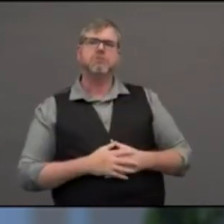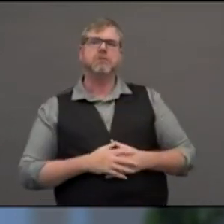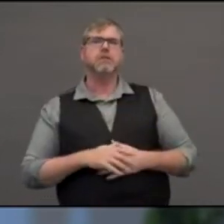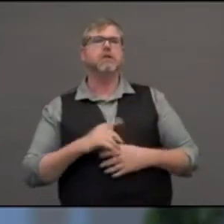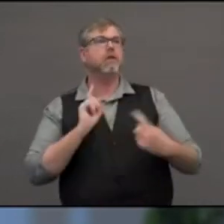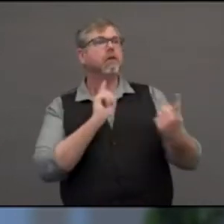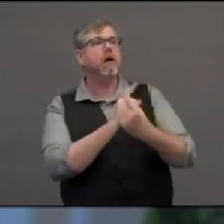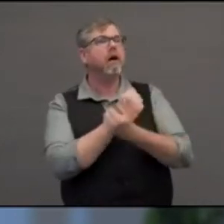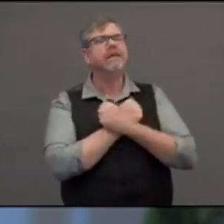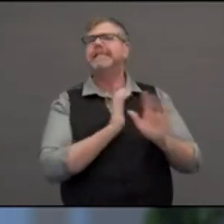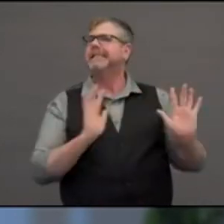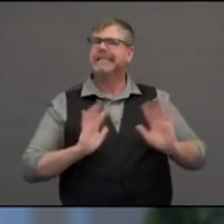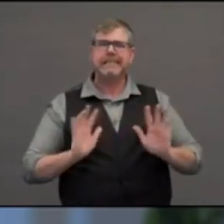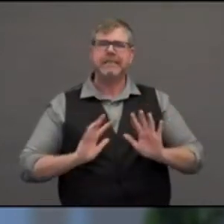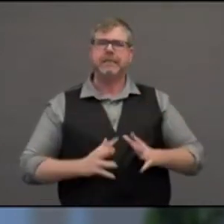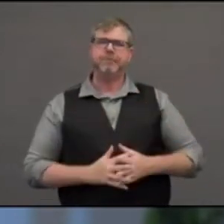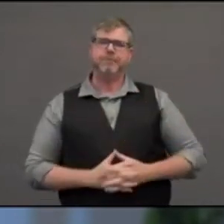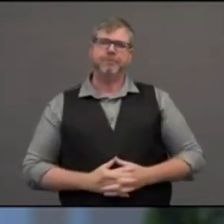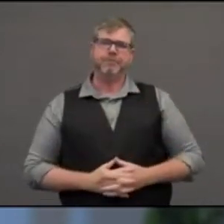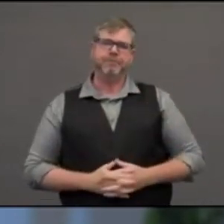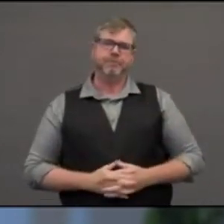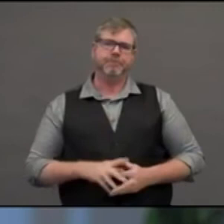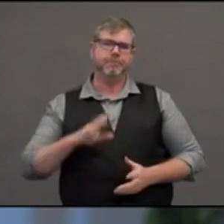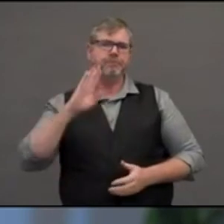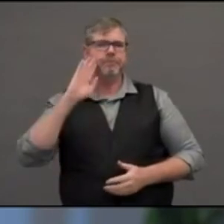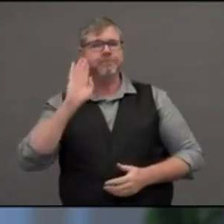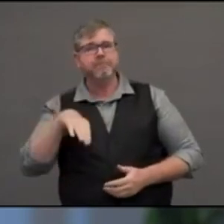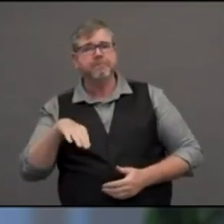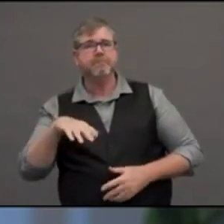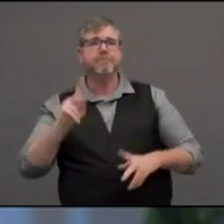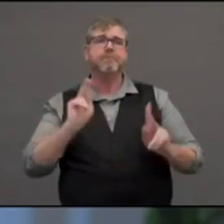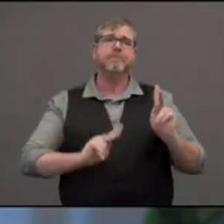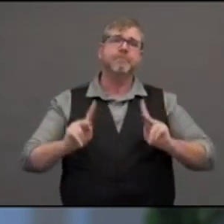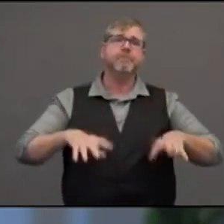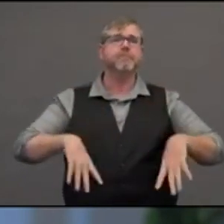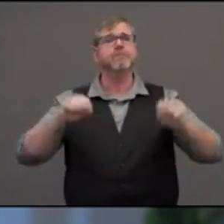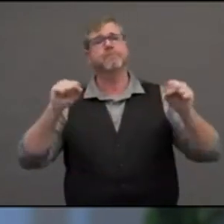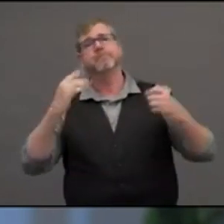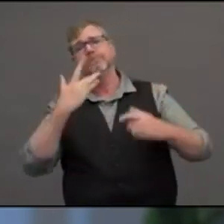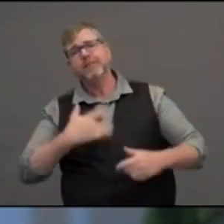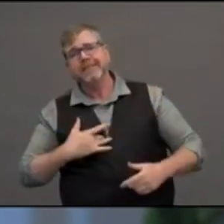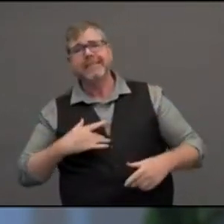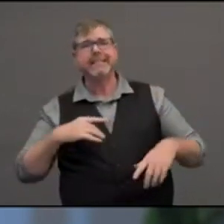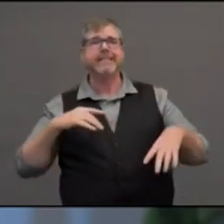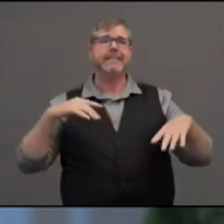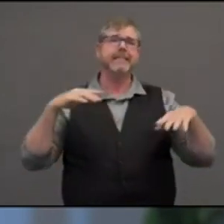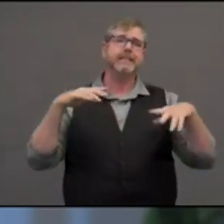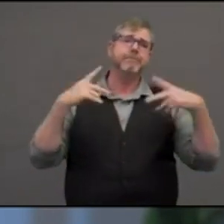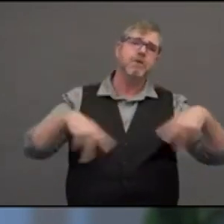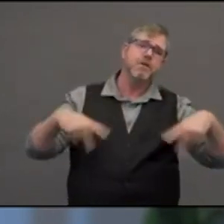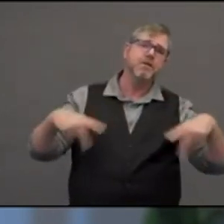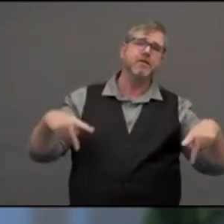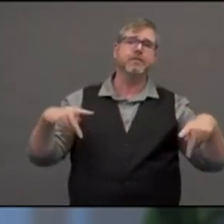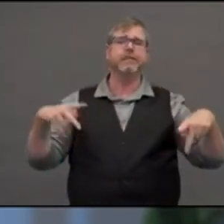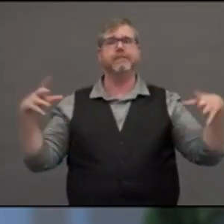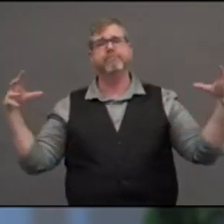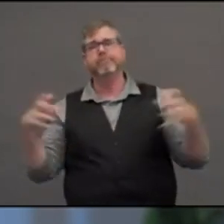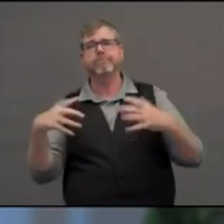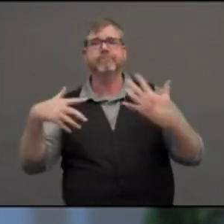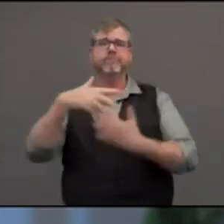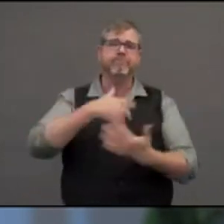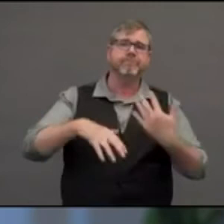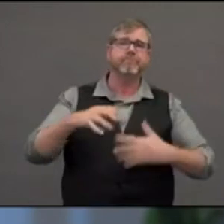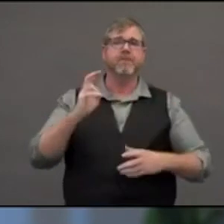having birthdays come up and parties. I know it's hard for people not to get together. That's what we like to do. We get